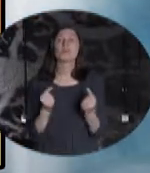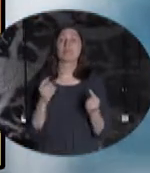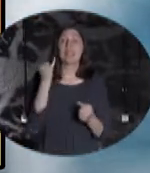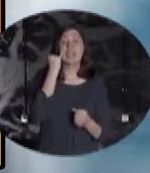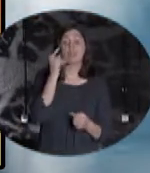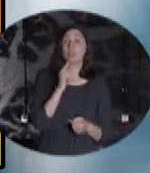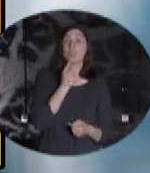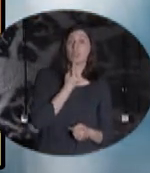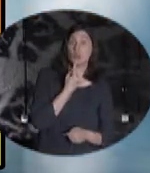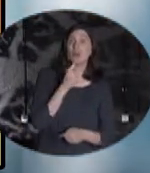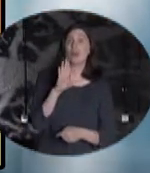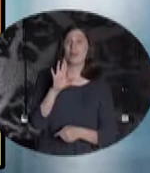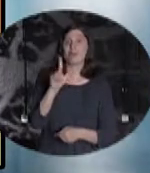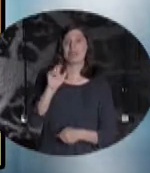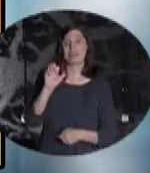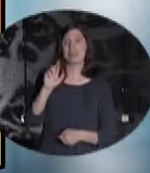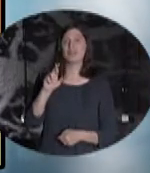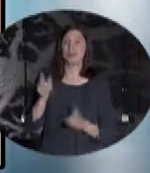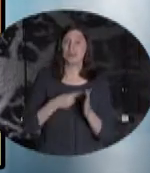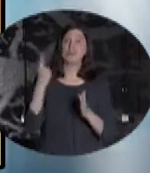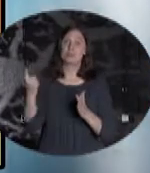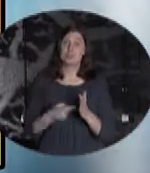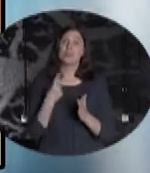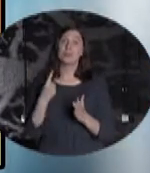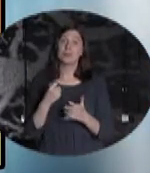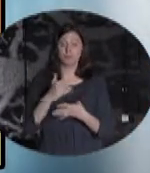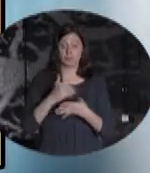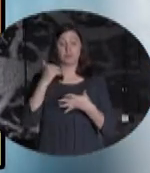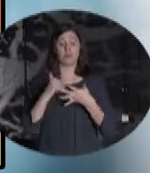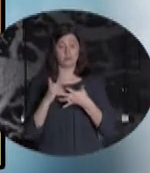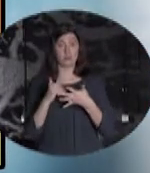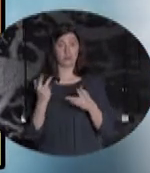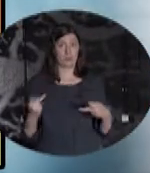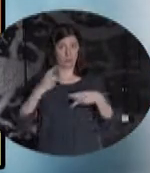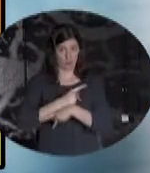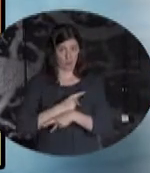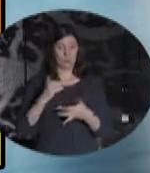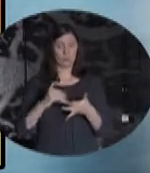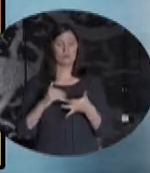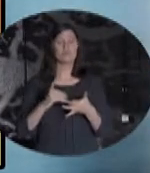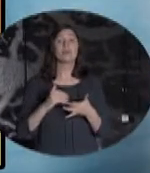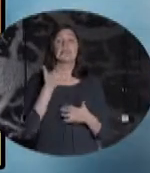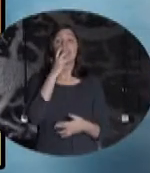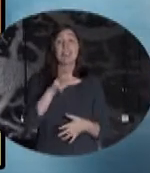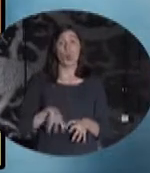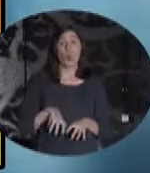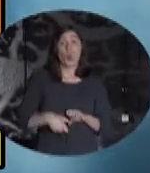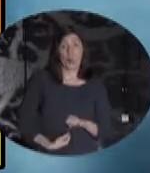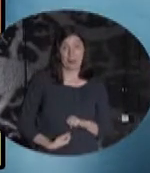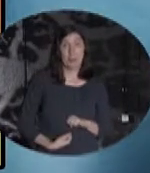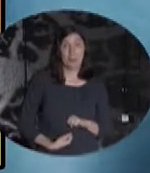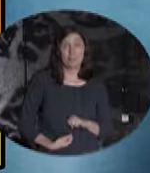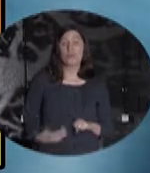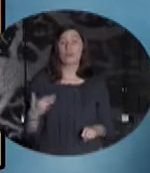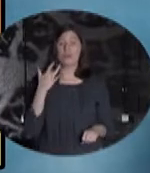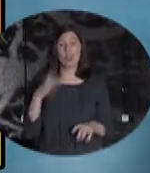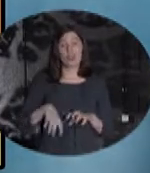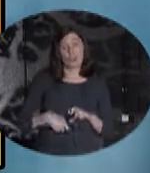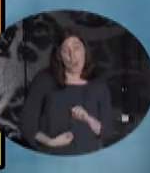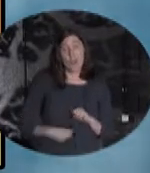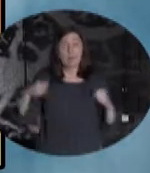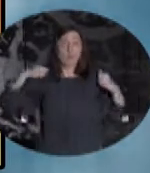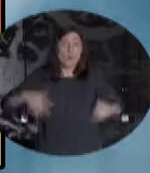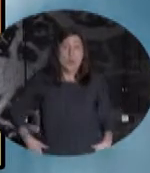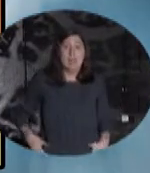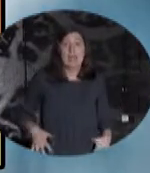severe, it may cause blisters. The next more severe thing than that is heat cramps, where you're starting to feel cramping and you're sweating, you'll